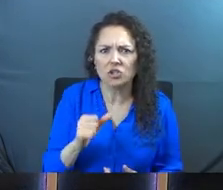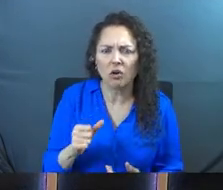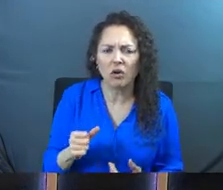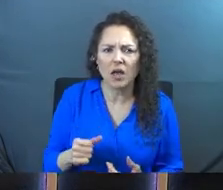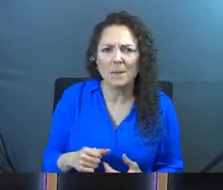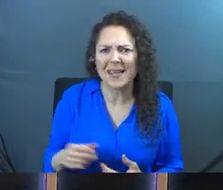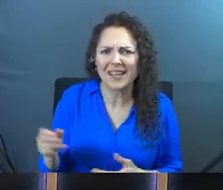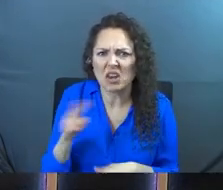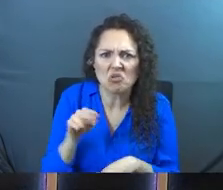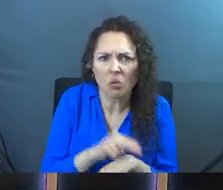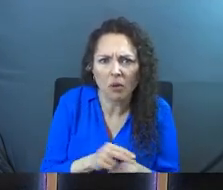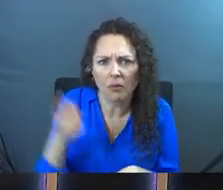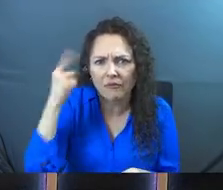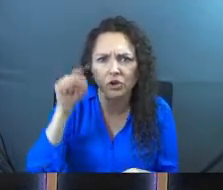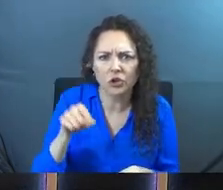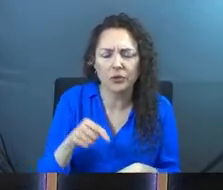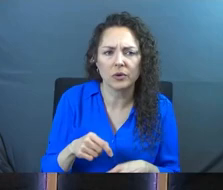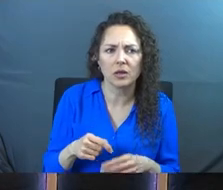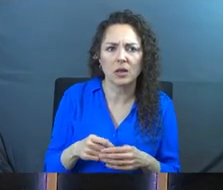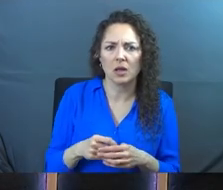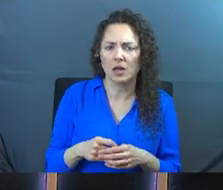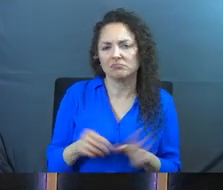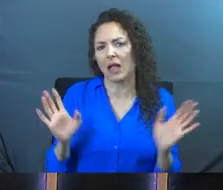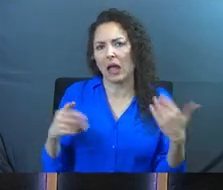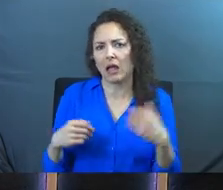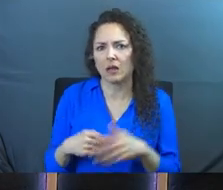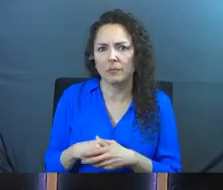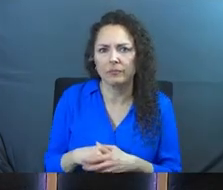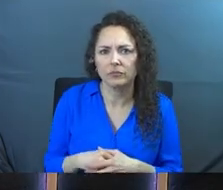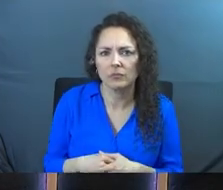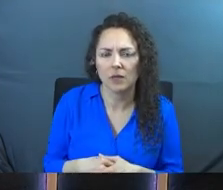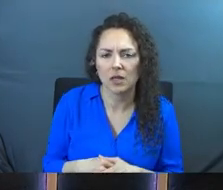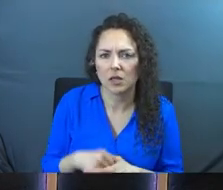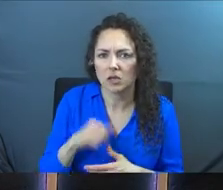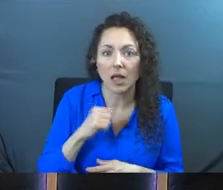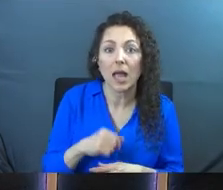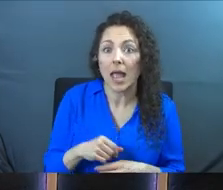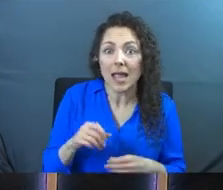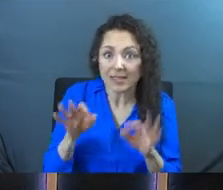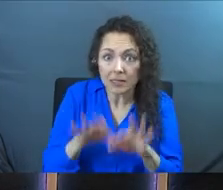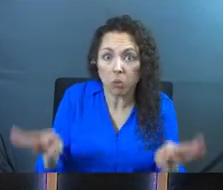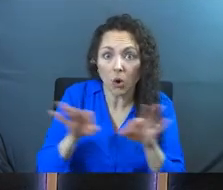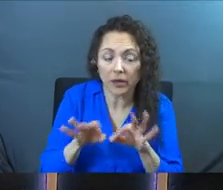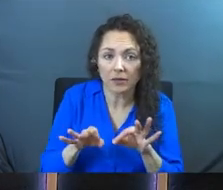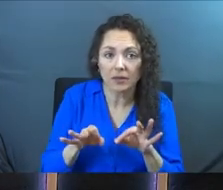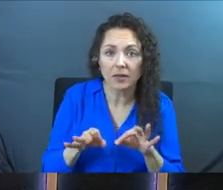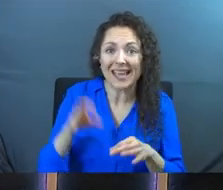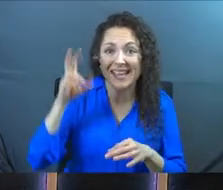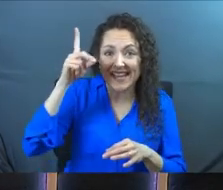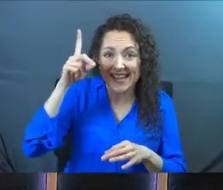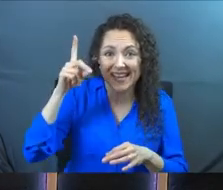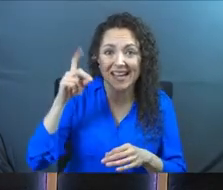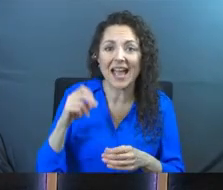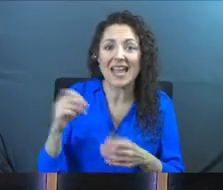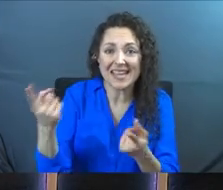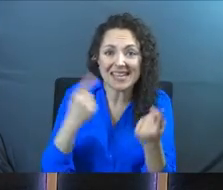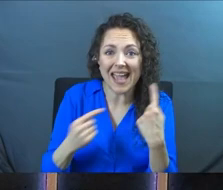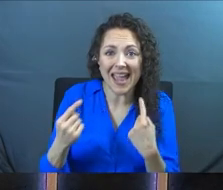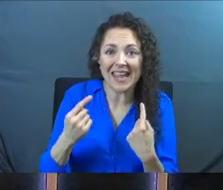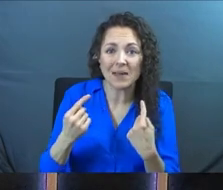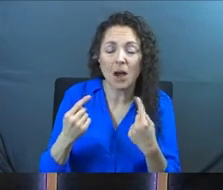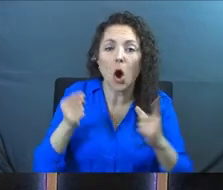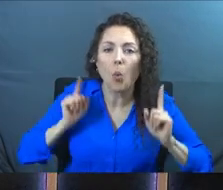an incredible kind of king. I'm going to come do this while you're still sinners. I'm not going to wait for you to figure this thing out. And I'm not going to send just